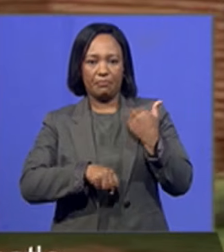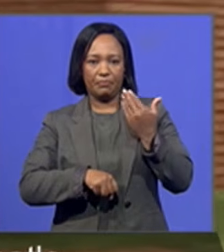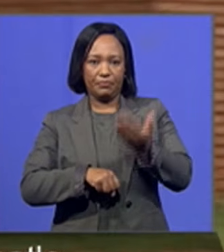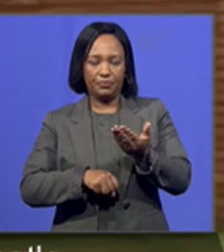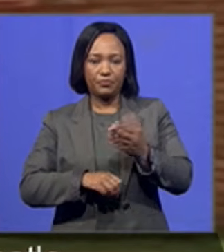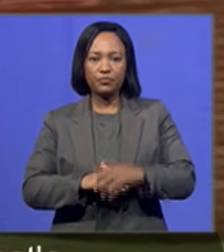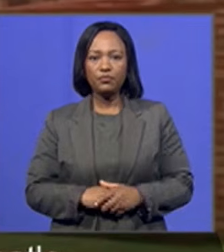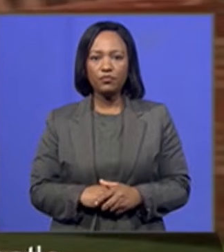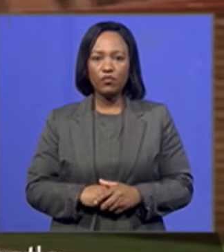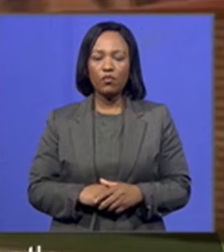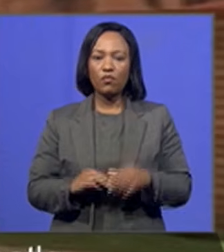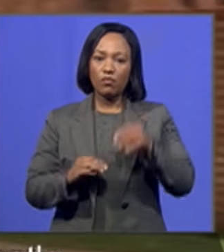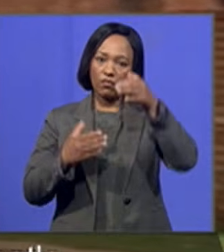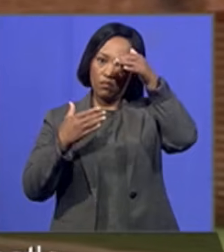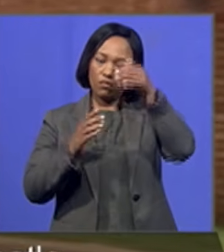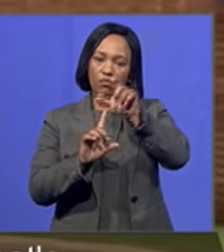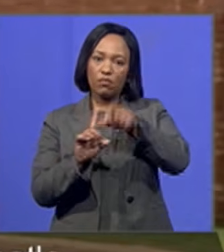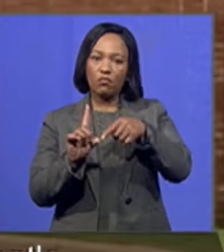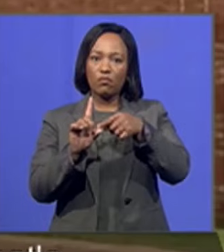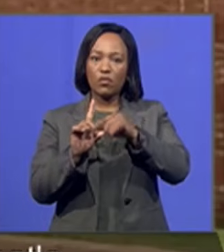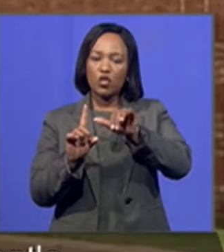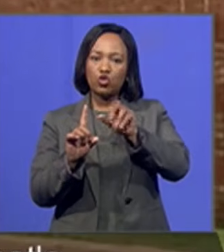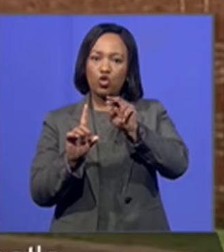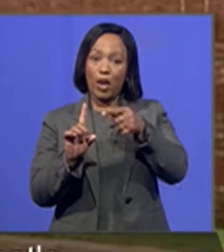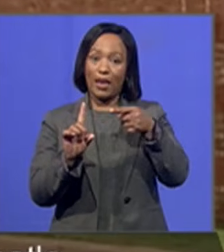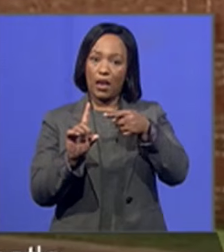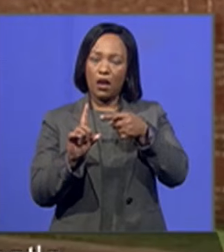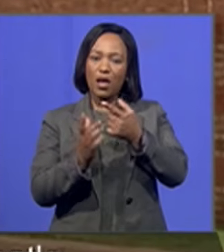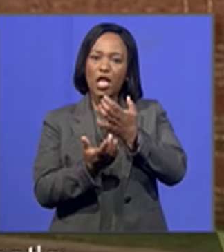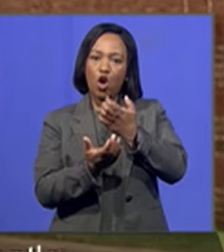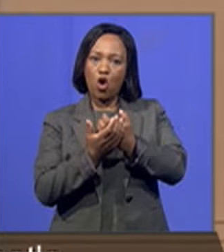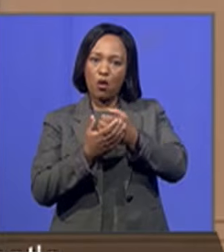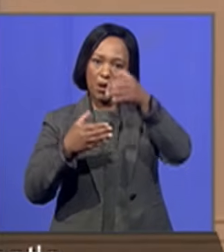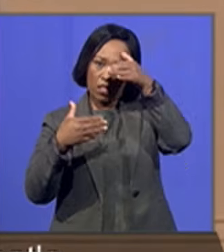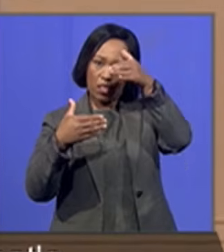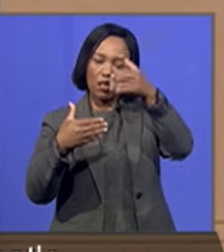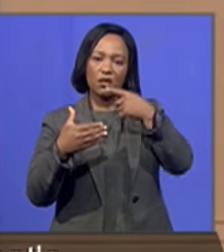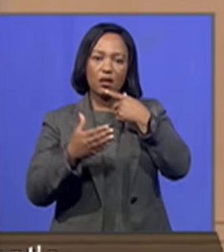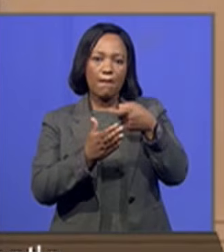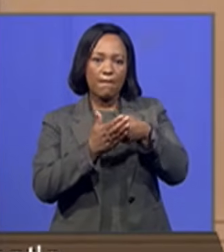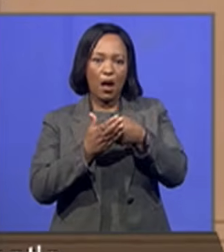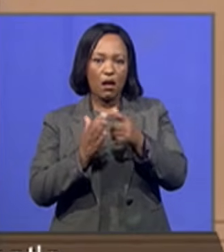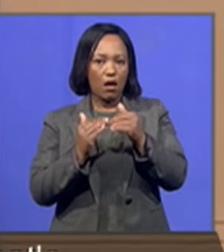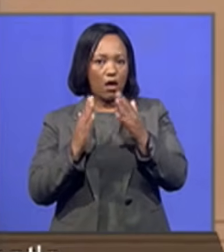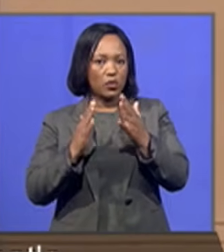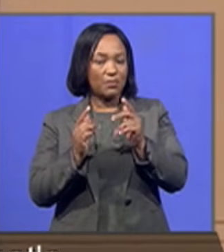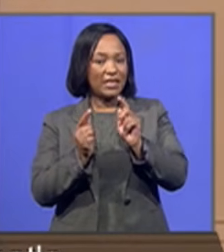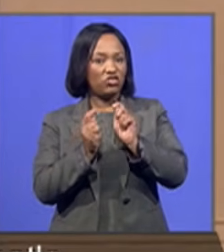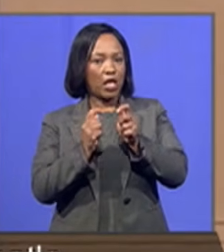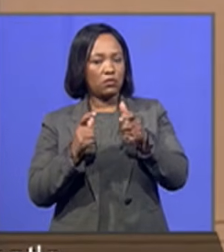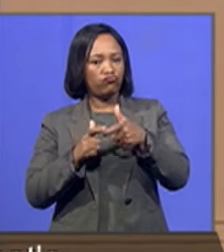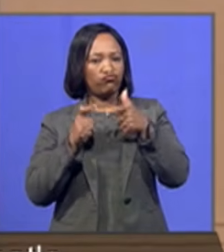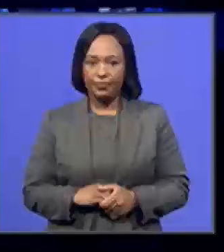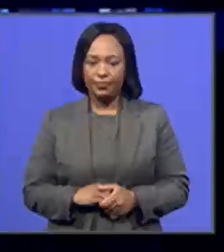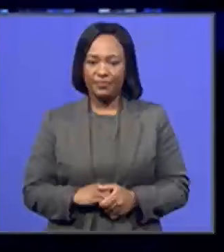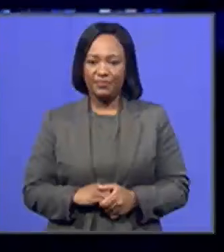Setsebisa moruo leng John Lewis o re phatlalatso ya dintlha tse ntjhafaditsweng tsa ditheko tsa matlo e keke ya bontsha phetho e kalo.